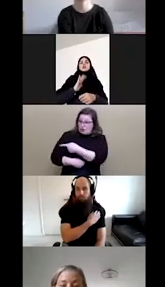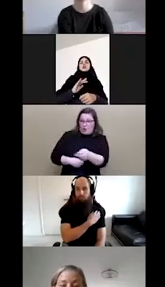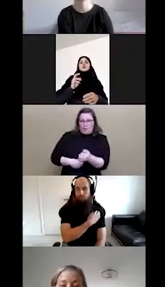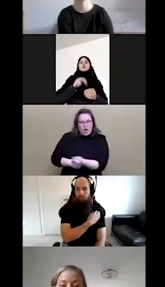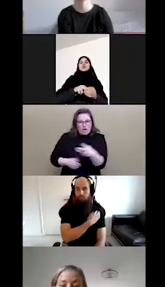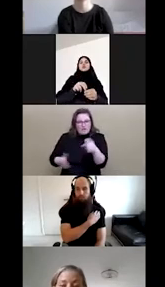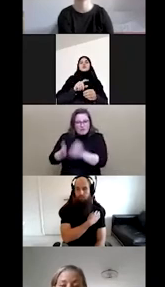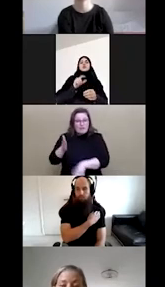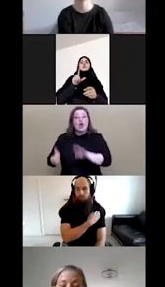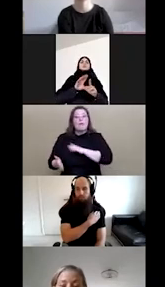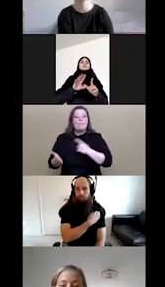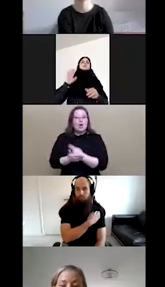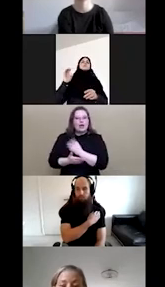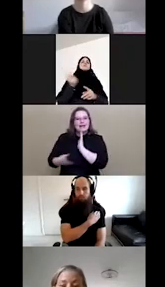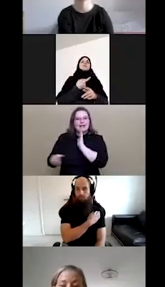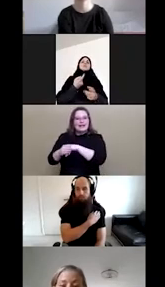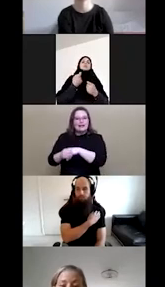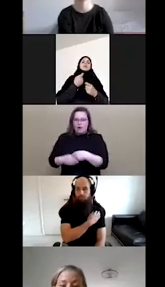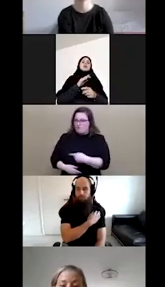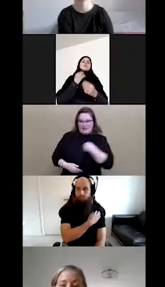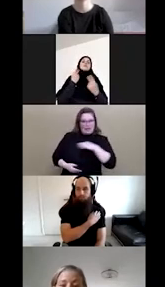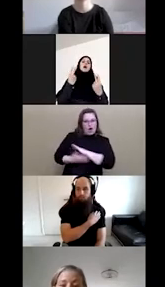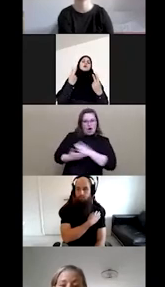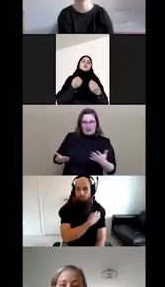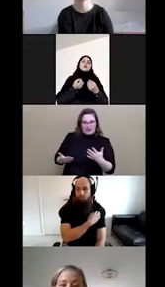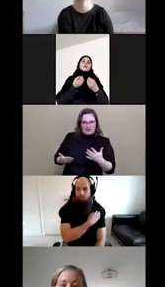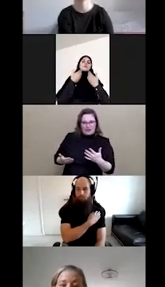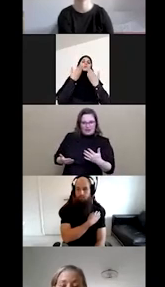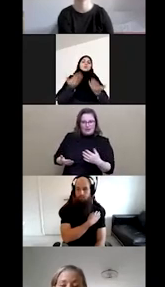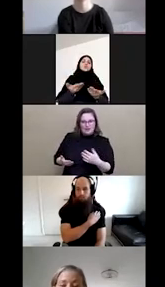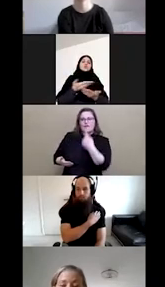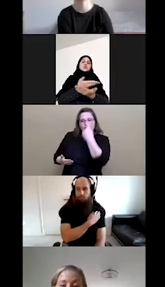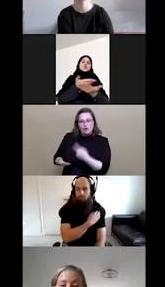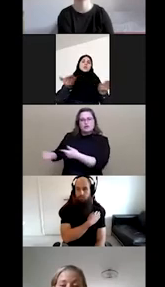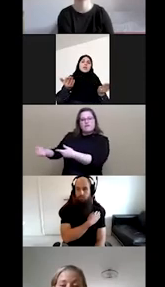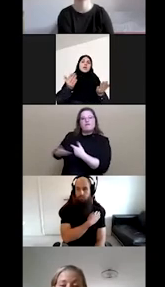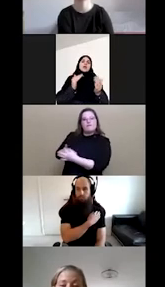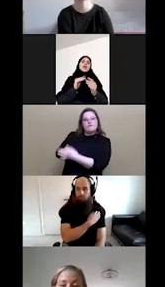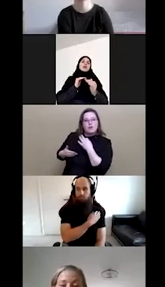And then it is up to us to decide whether we want to participate or not.